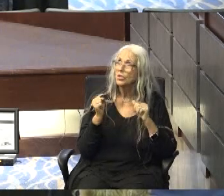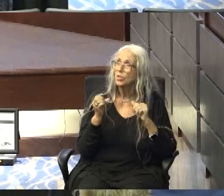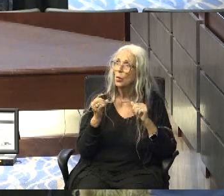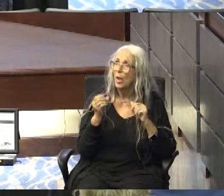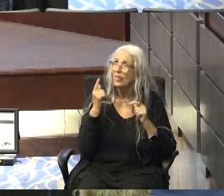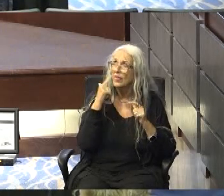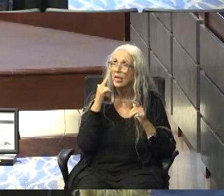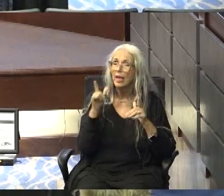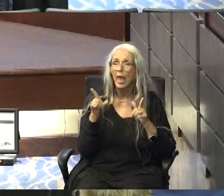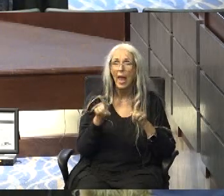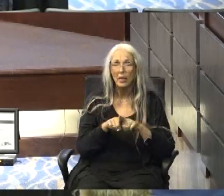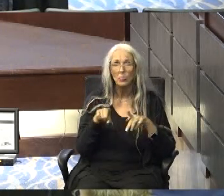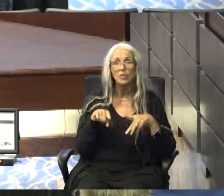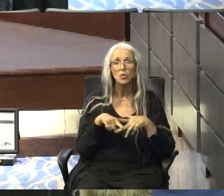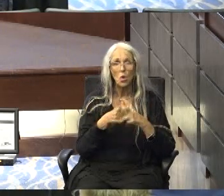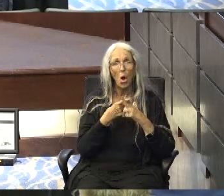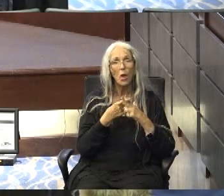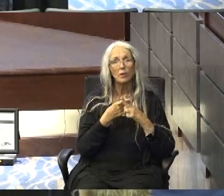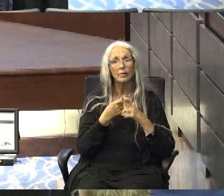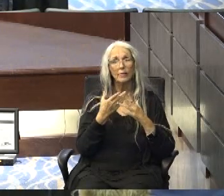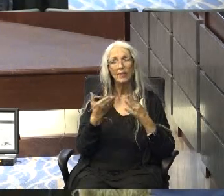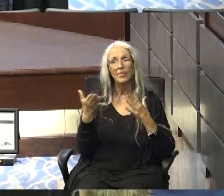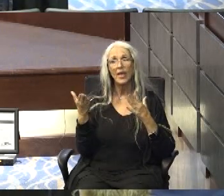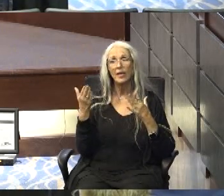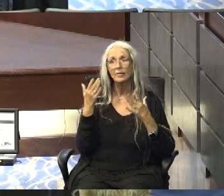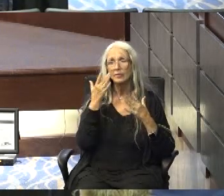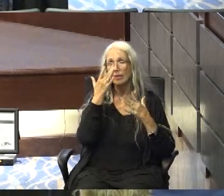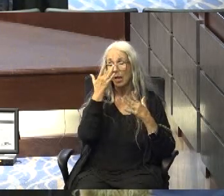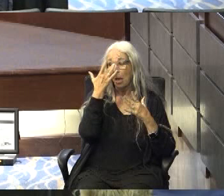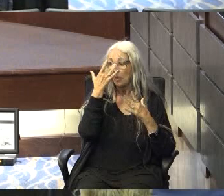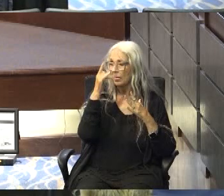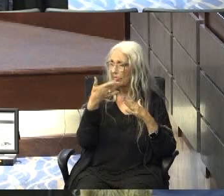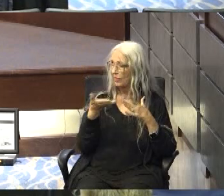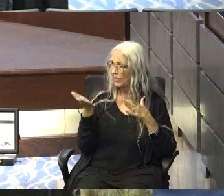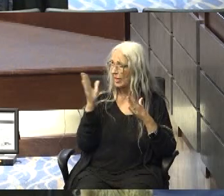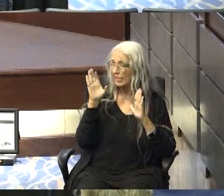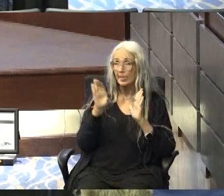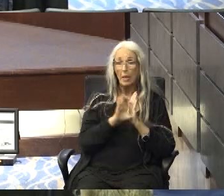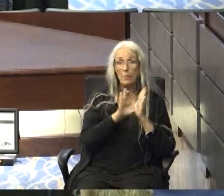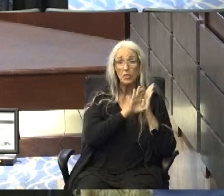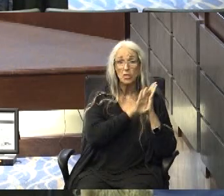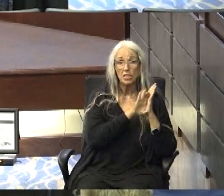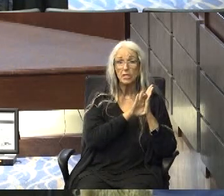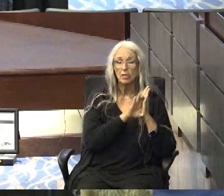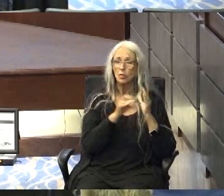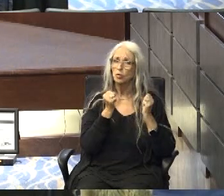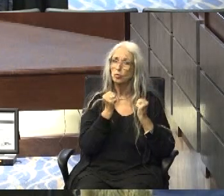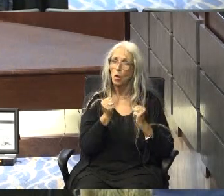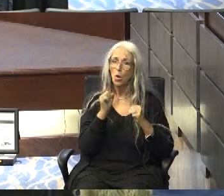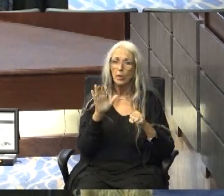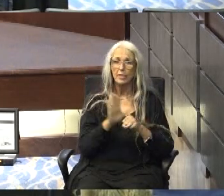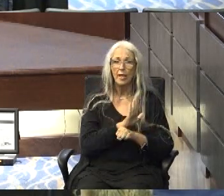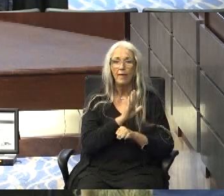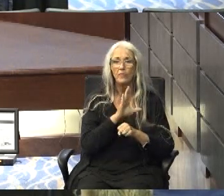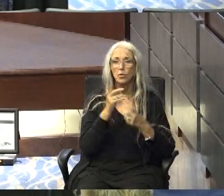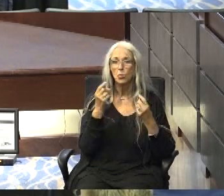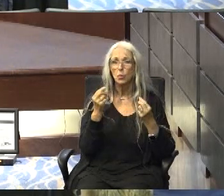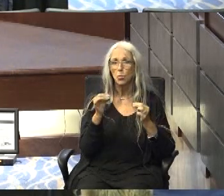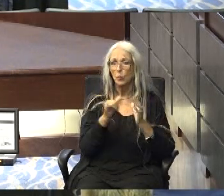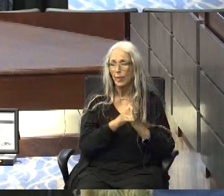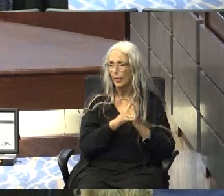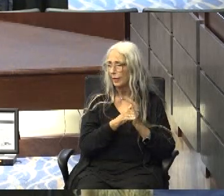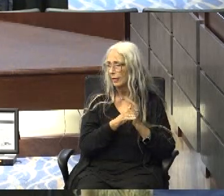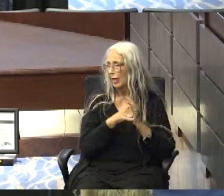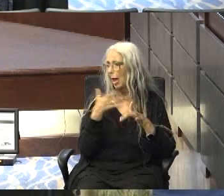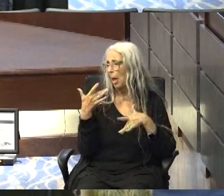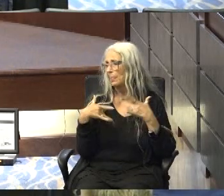think that as we kick off these things, these images are strong enough to do just that. Yep. So